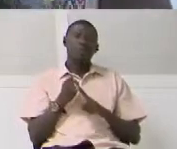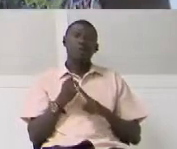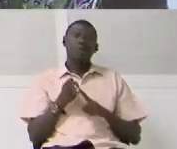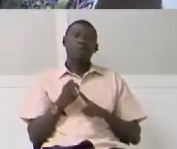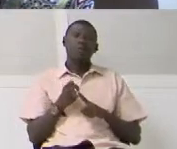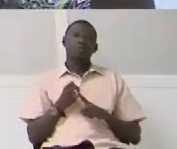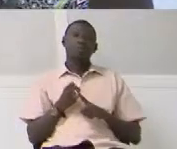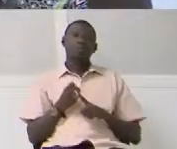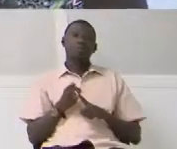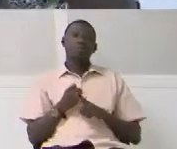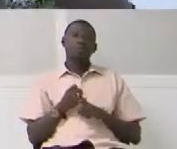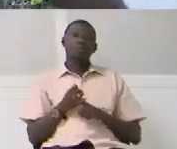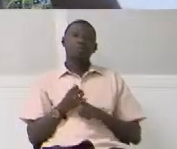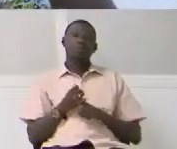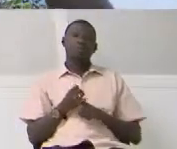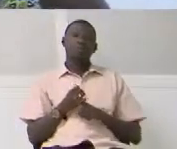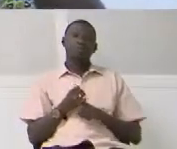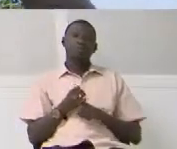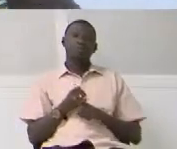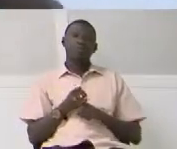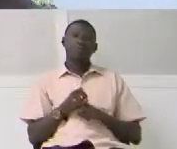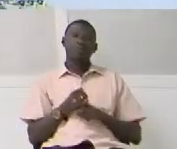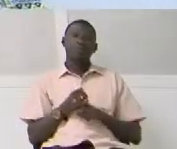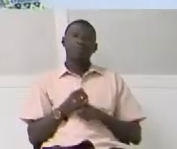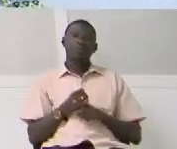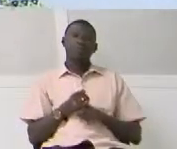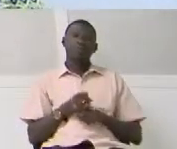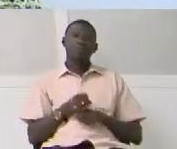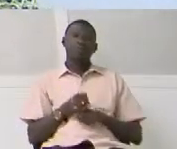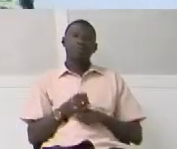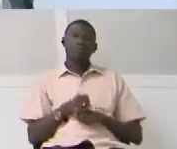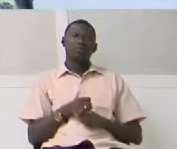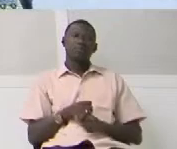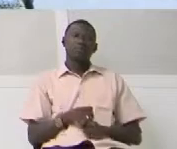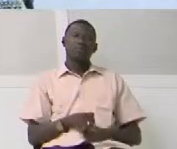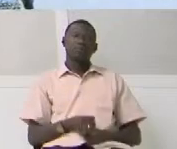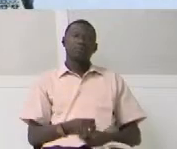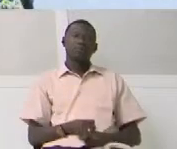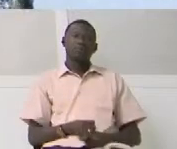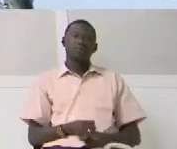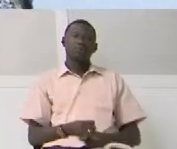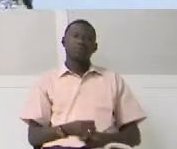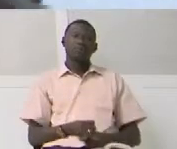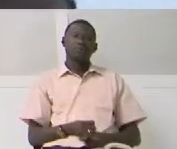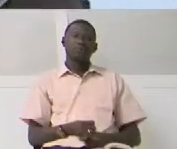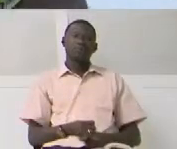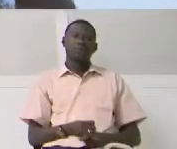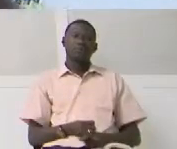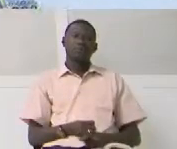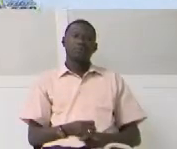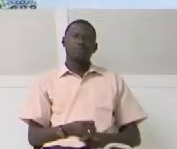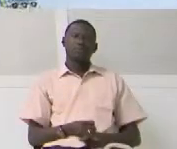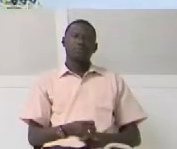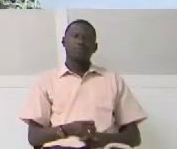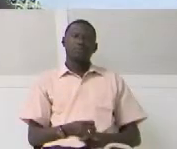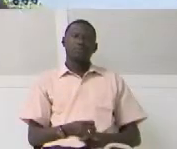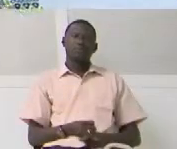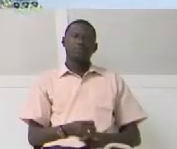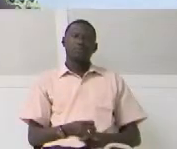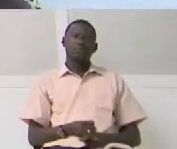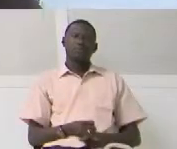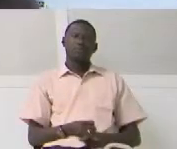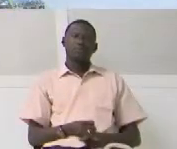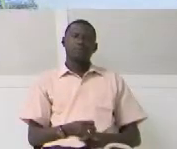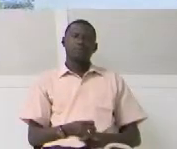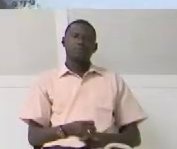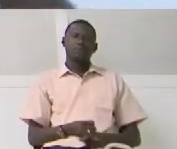Badinka mile 7 don't understand see dollar game amon of Dan Muna Jenny so you will a mile 7